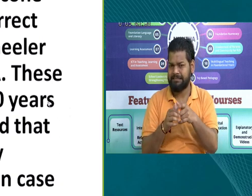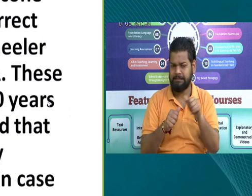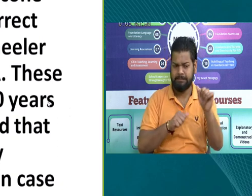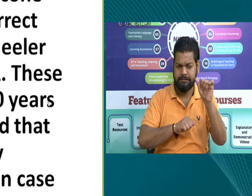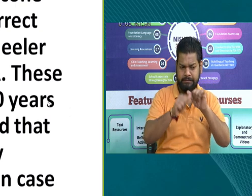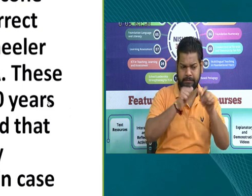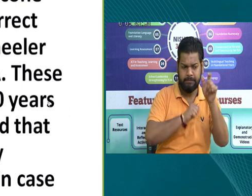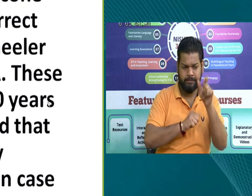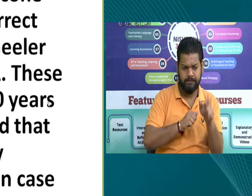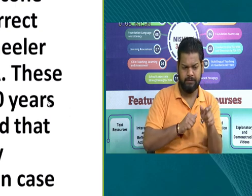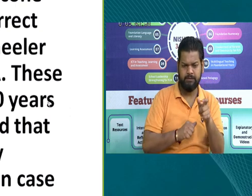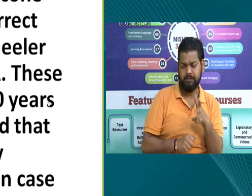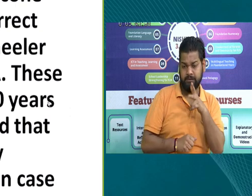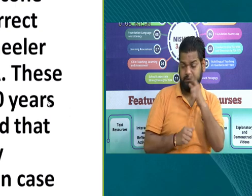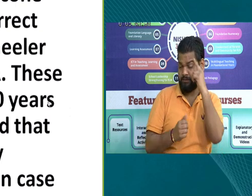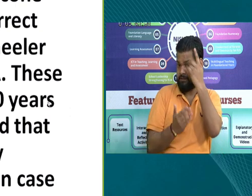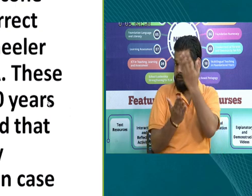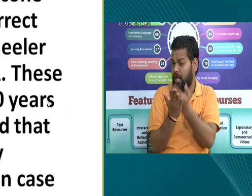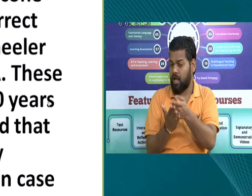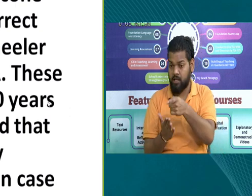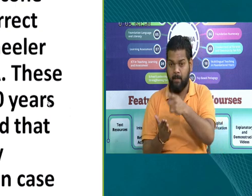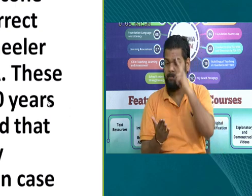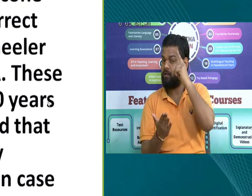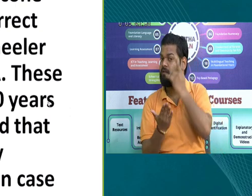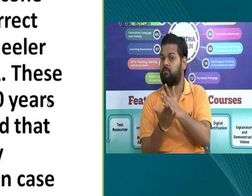didn't believe him. Ma'am,